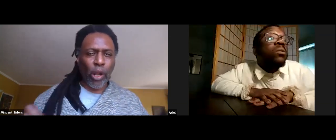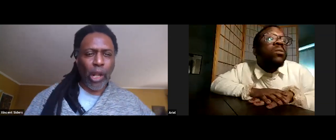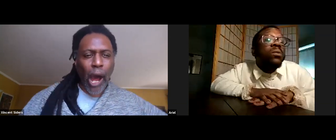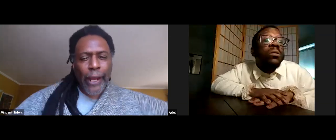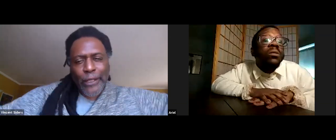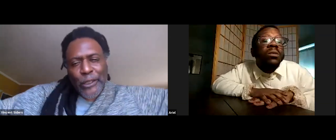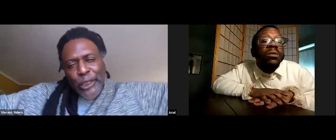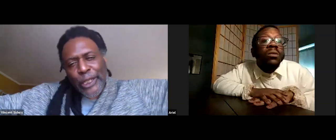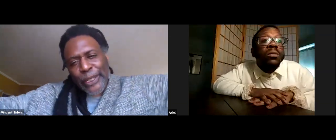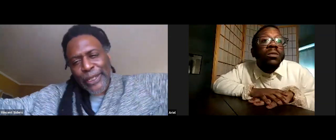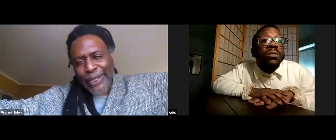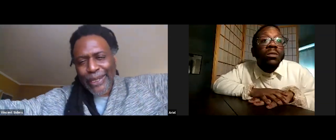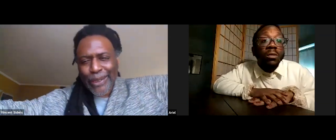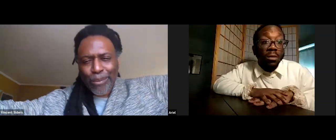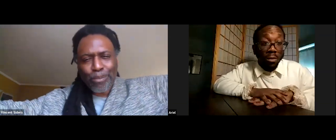Thou liest,